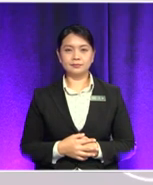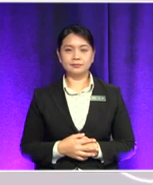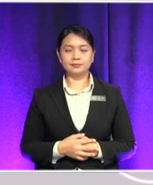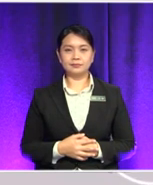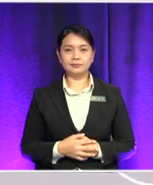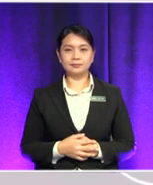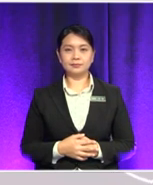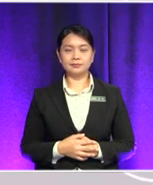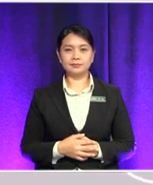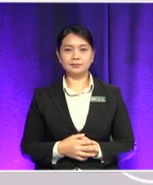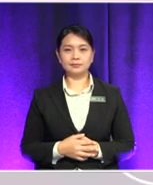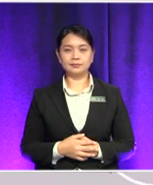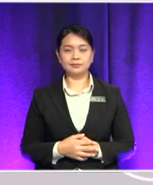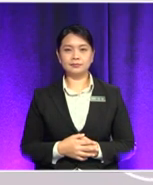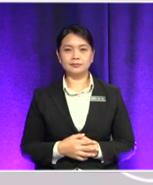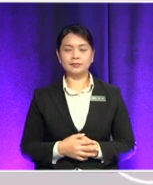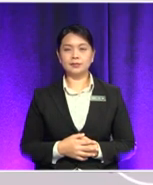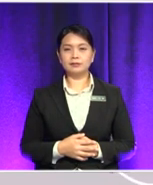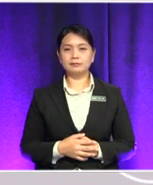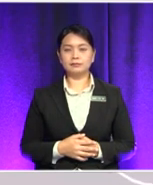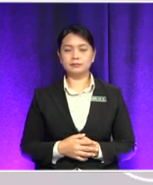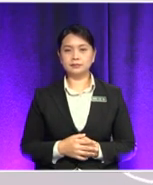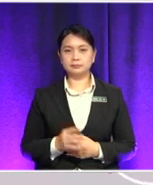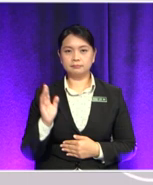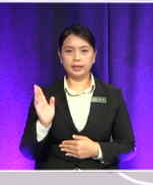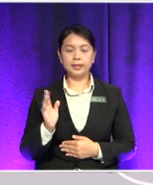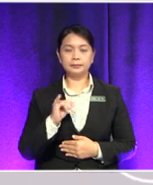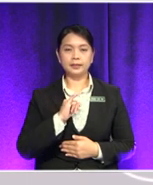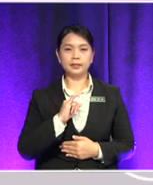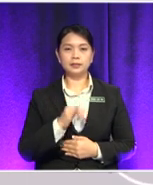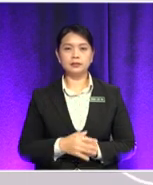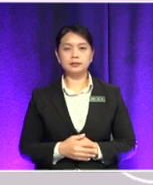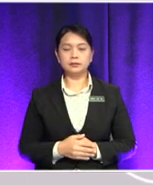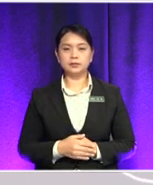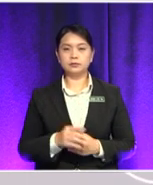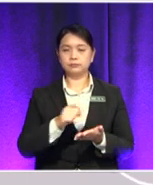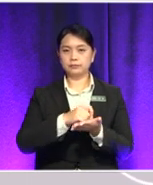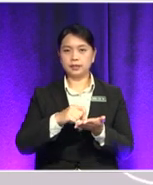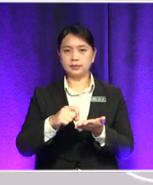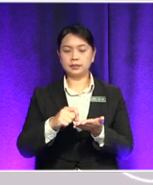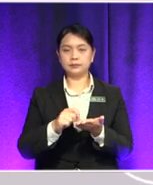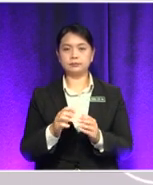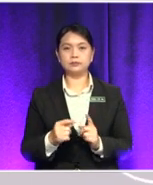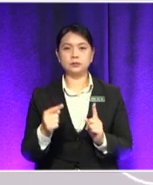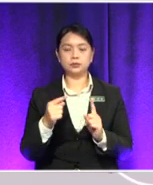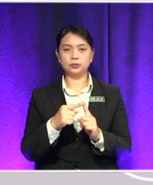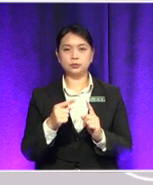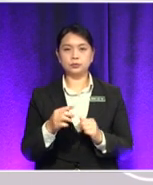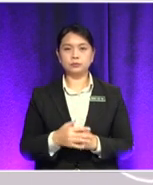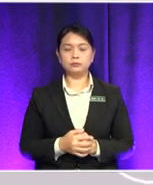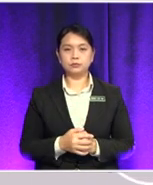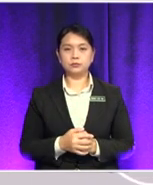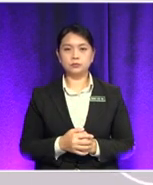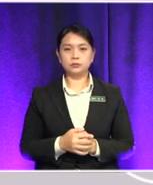Dear sir or madam, I am concerned resident and I am writing in response to your article about the mayor's plan to build a modern shopping